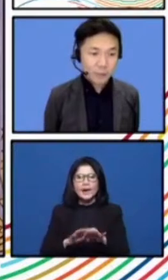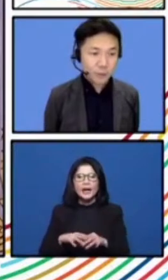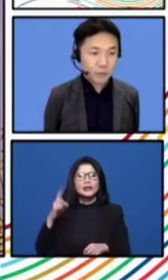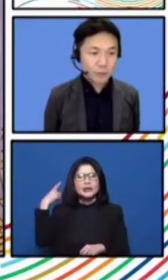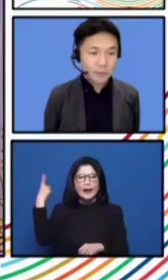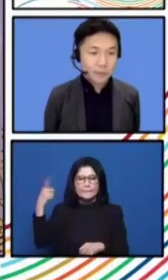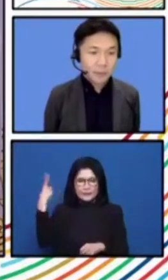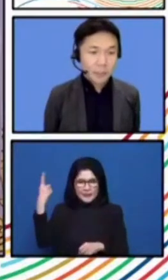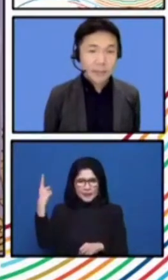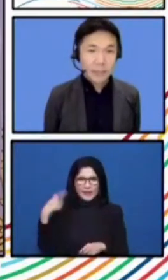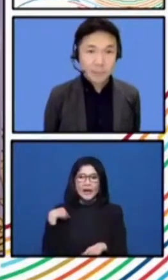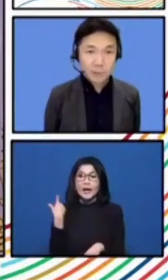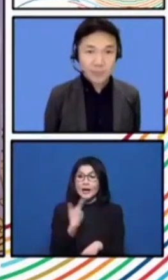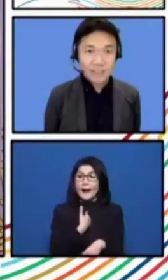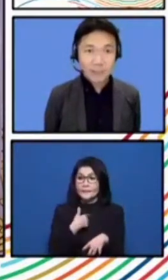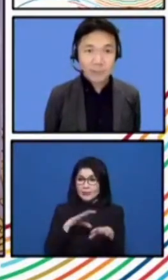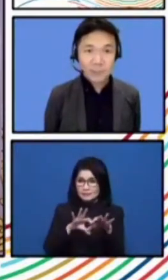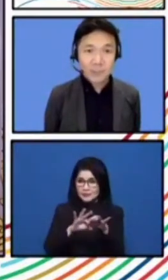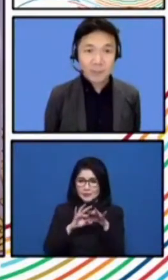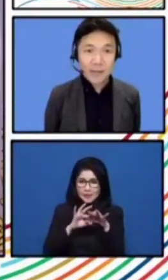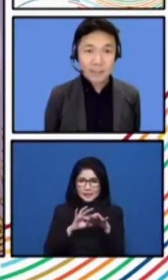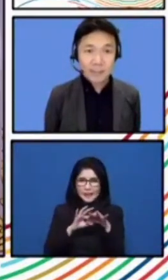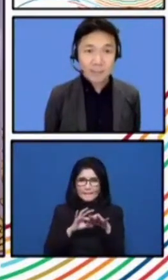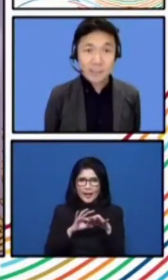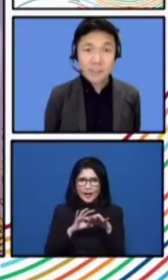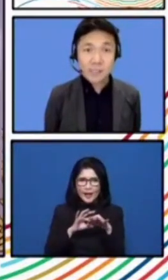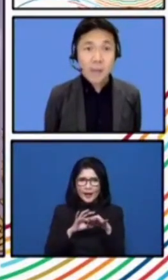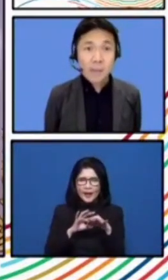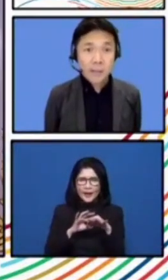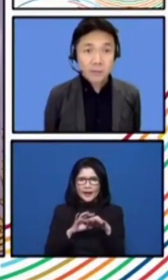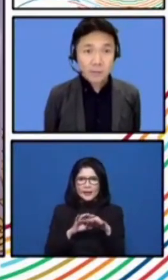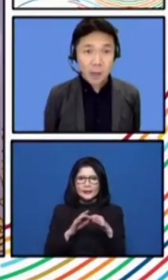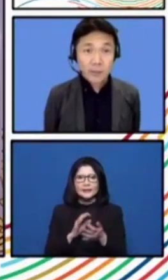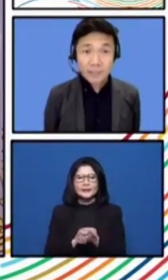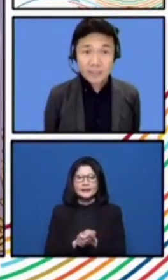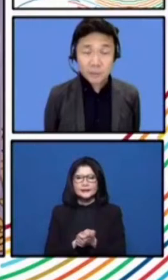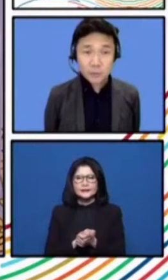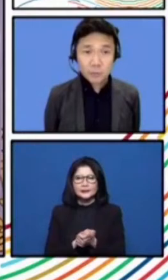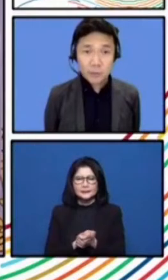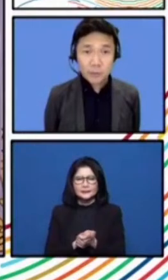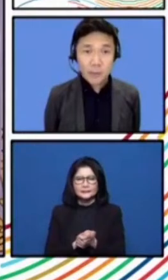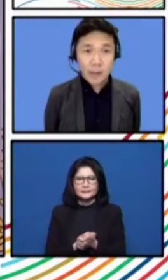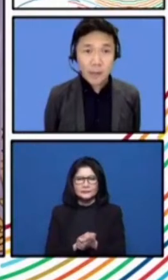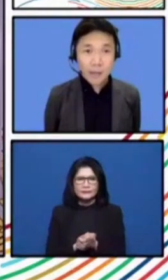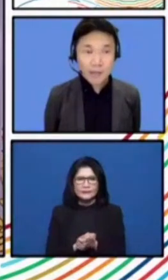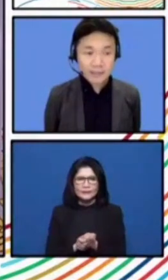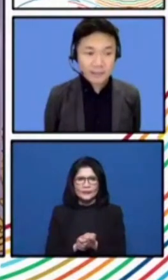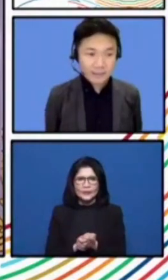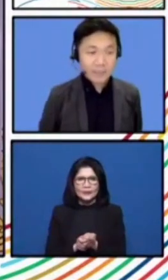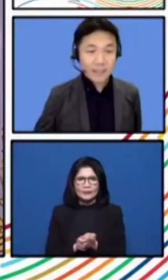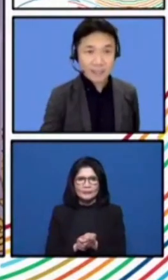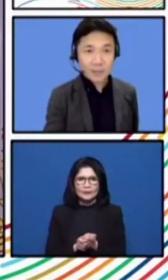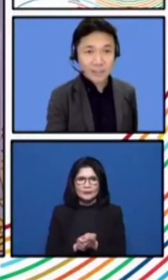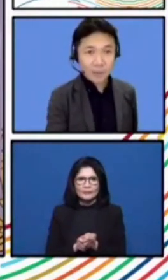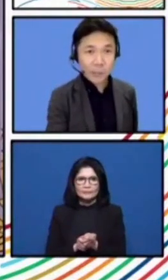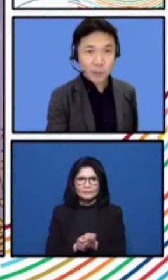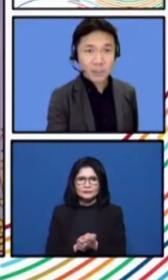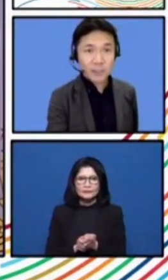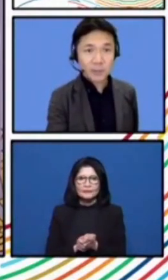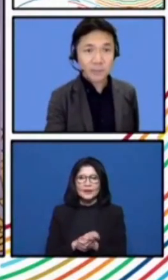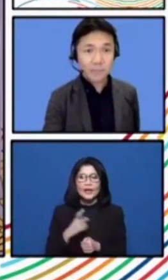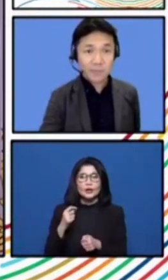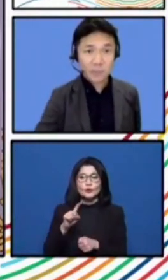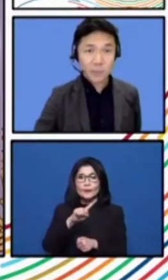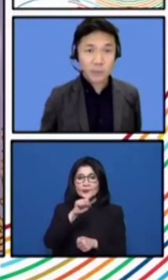leveraged on the opportunity so we'll speak about that a bit but on this issue the second question yeah that's on the second question